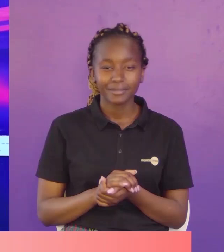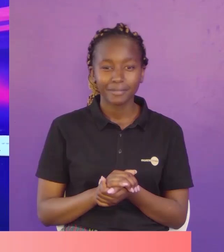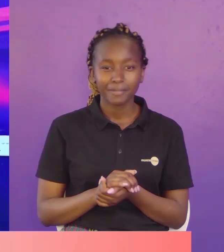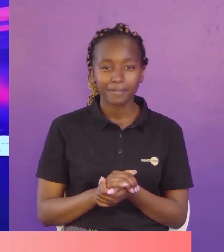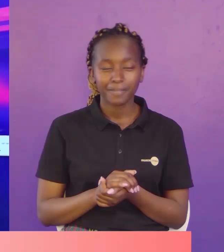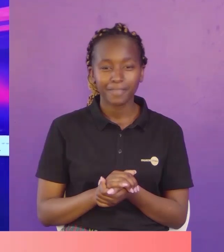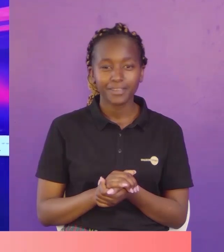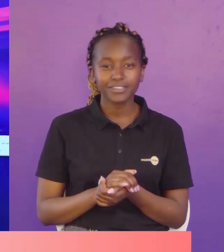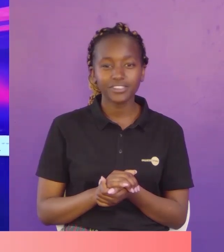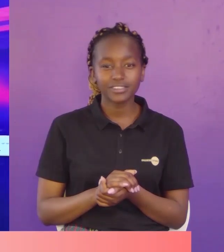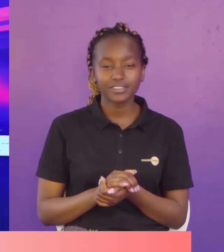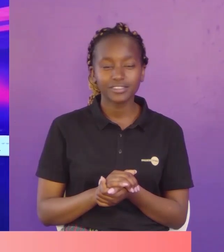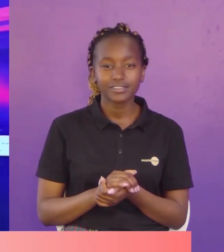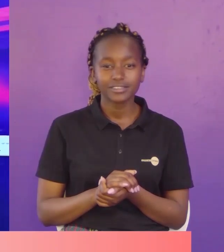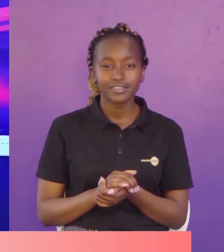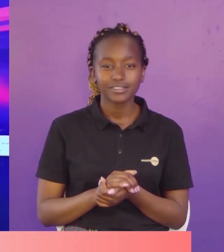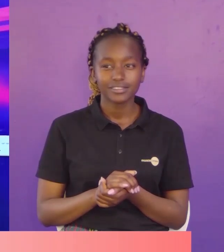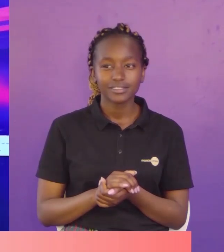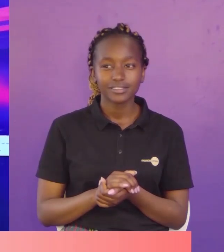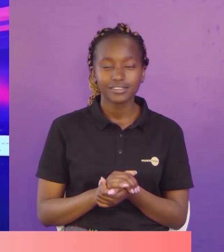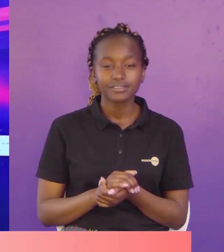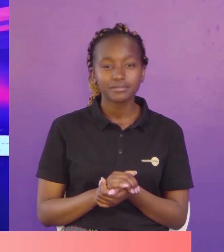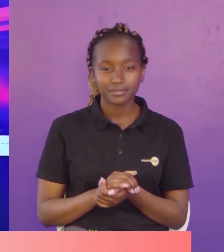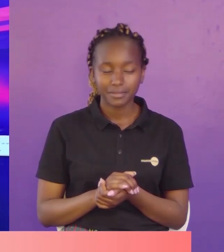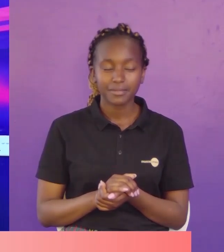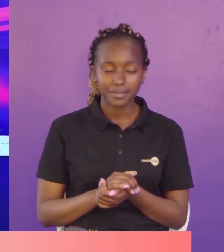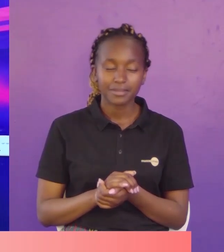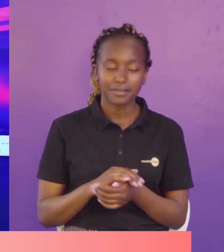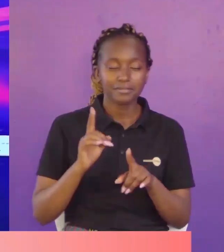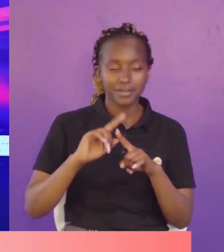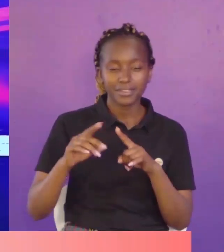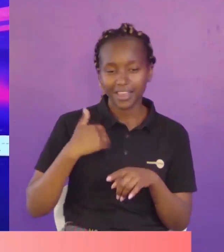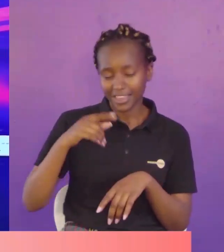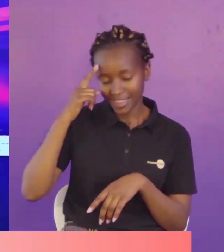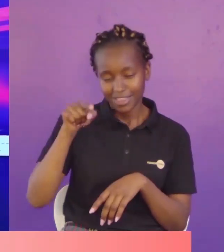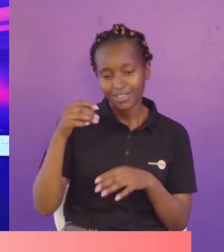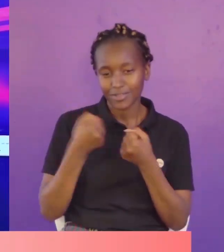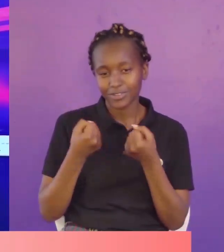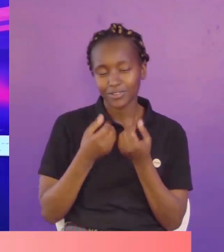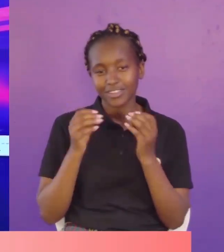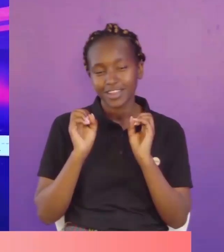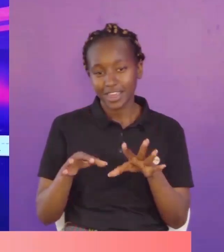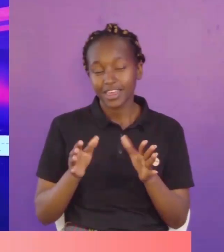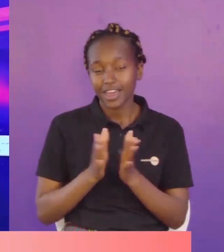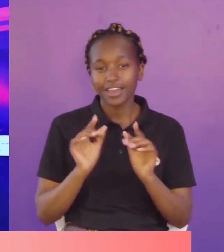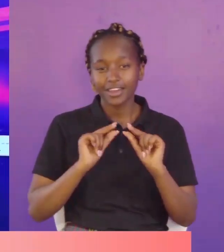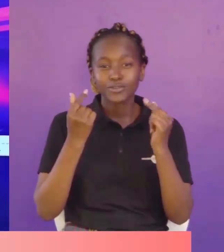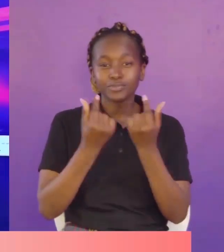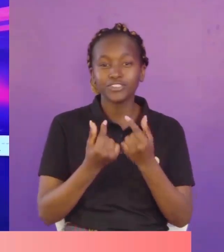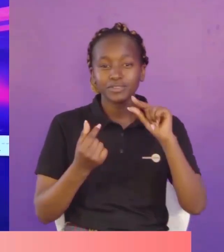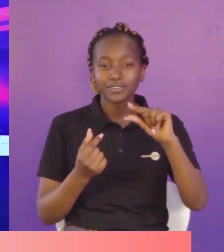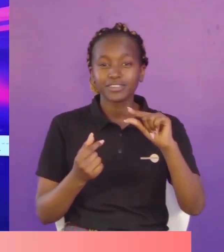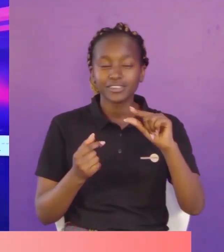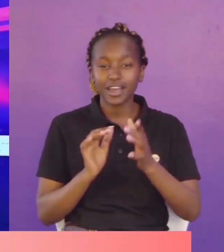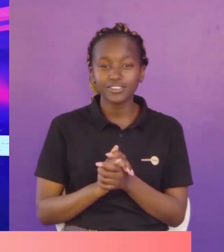Gambia. So Z na G made us lose the game. Group G. We